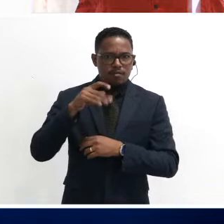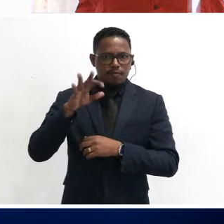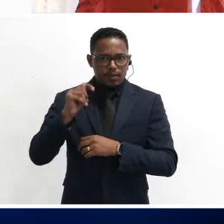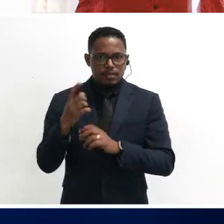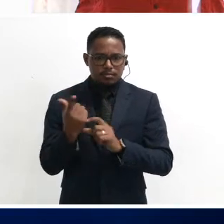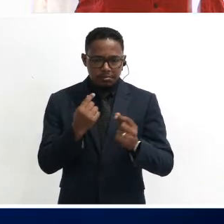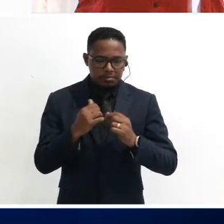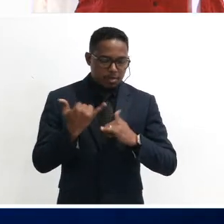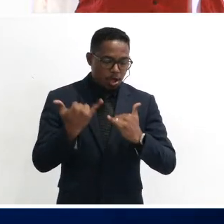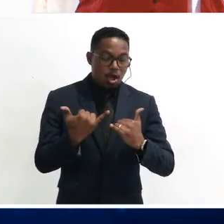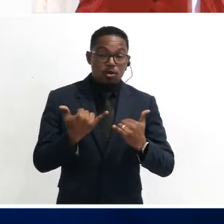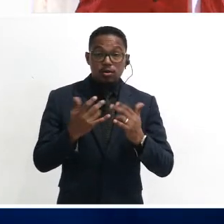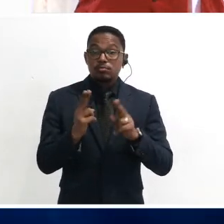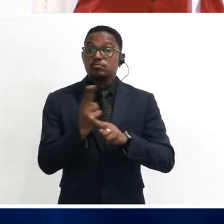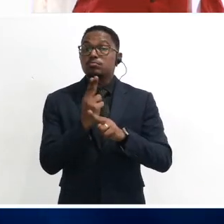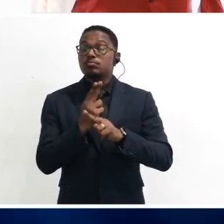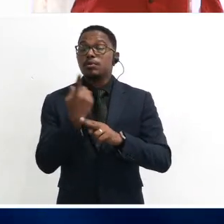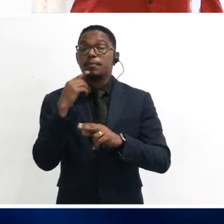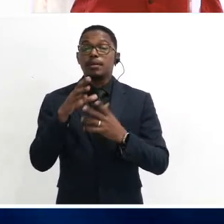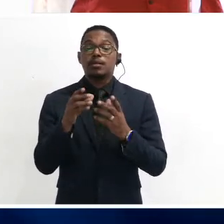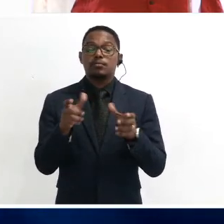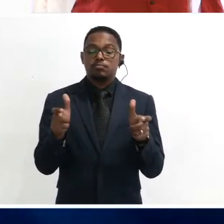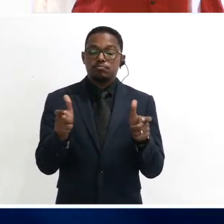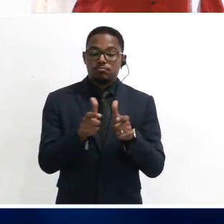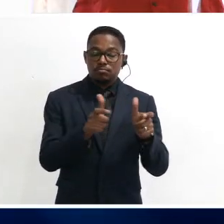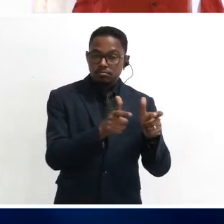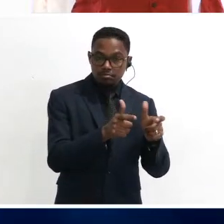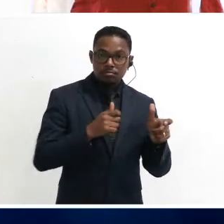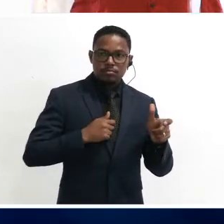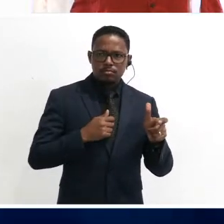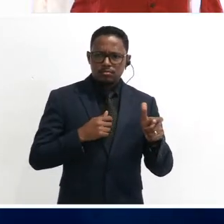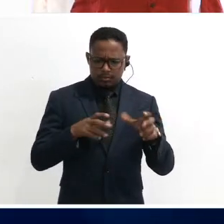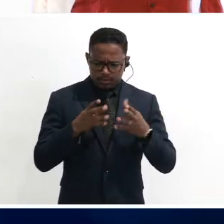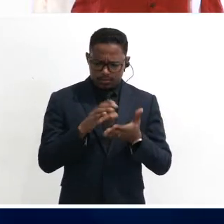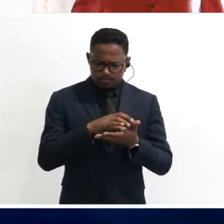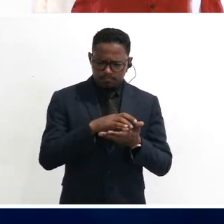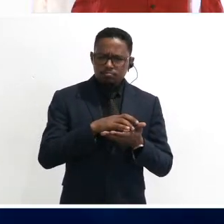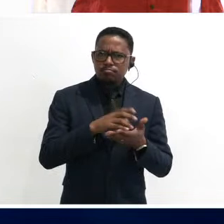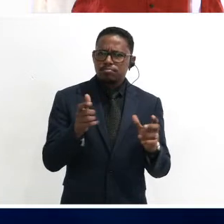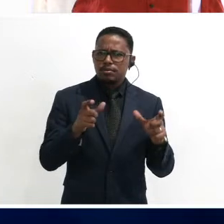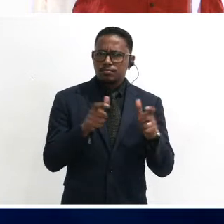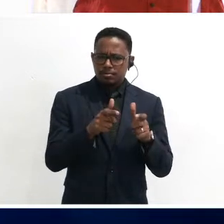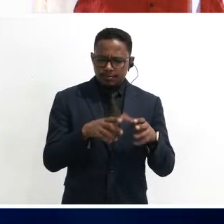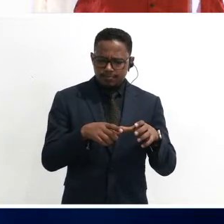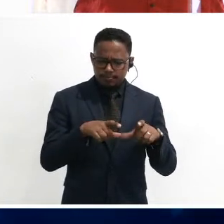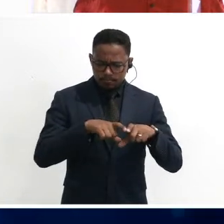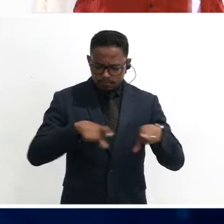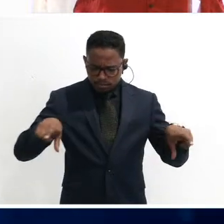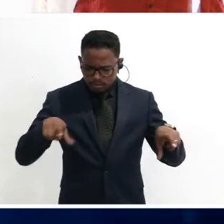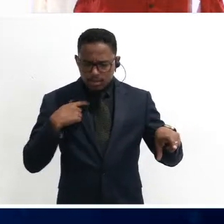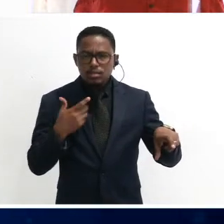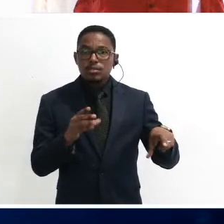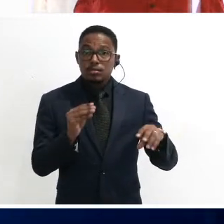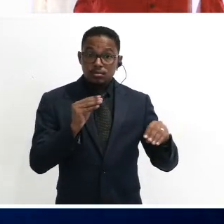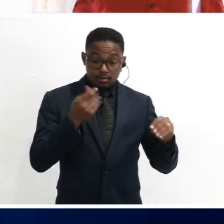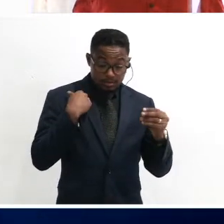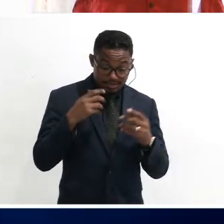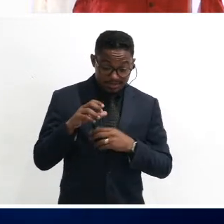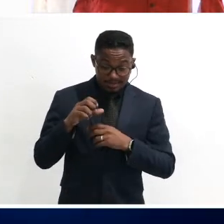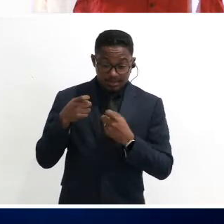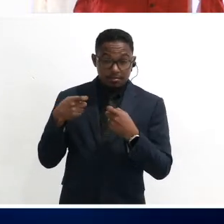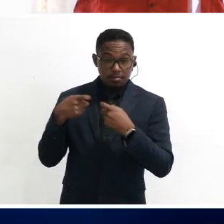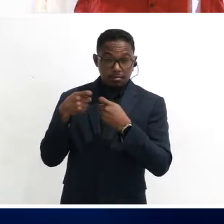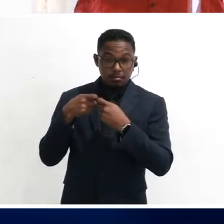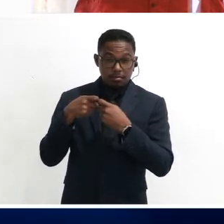packaging. But where that line is between packaging and semiconductor fab, it becomes more and more difficult to